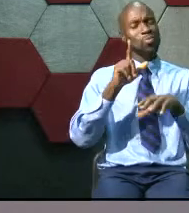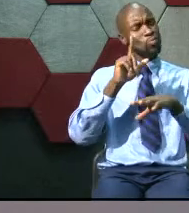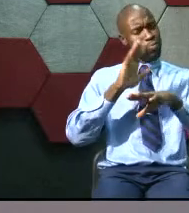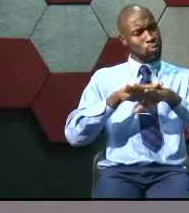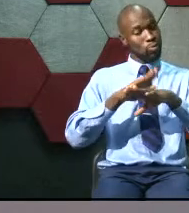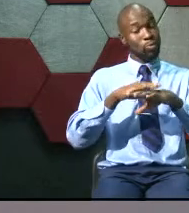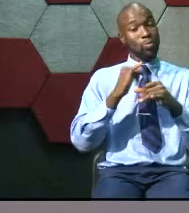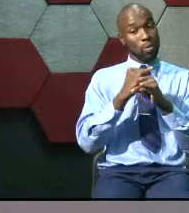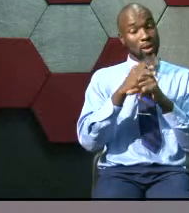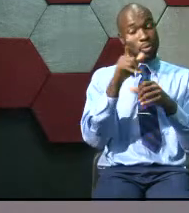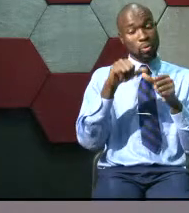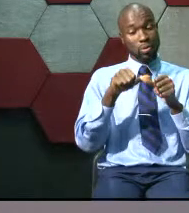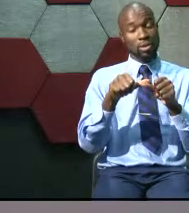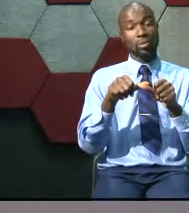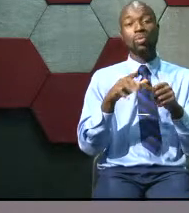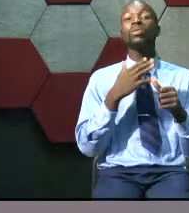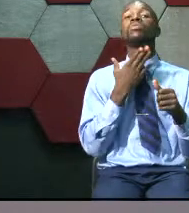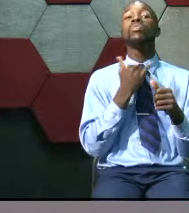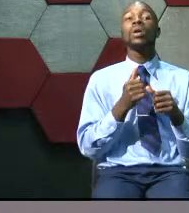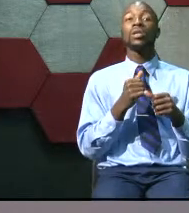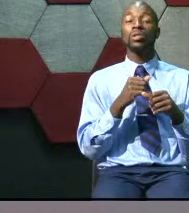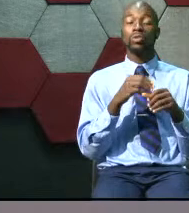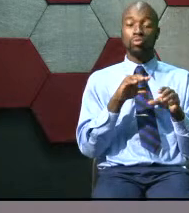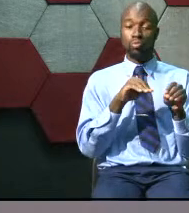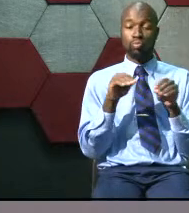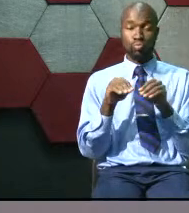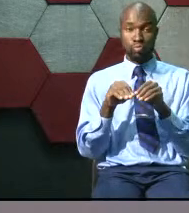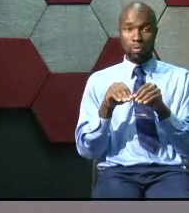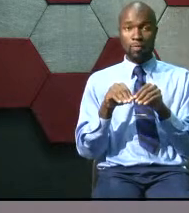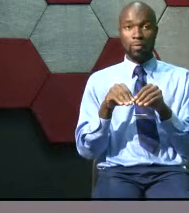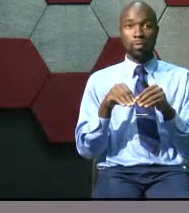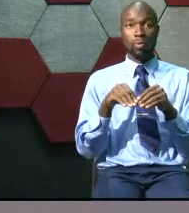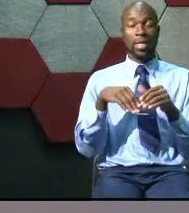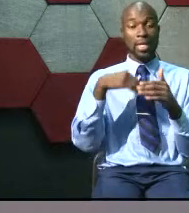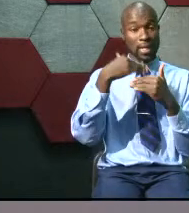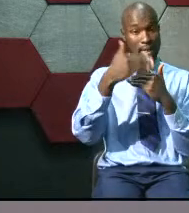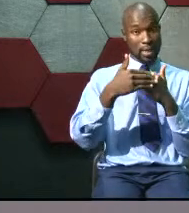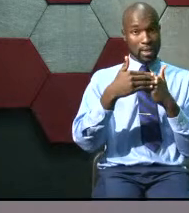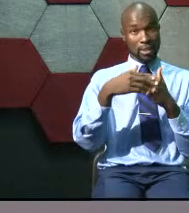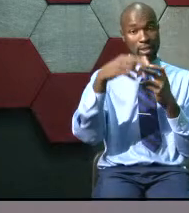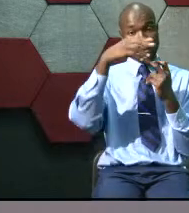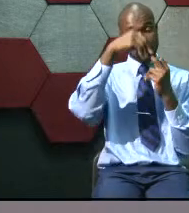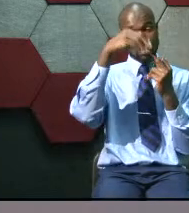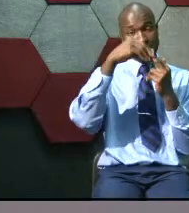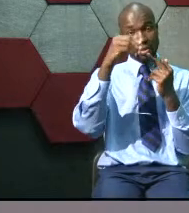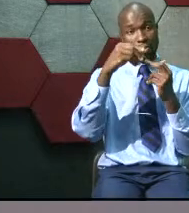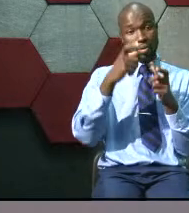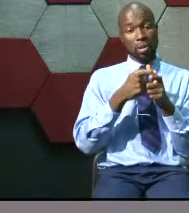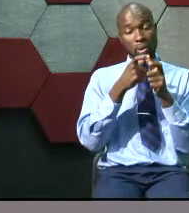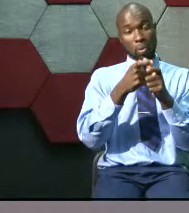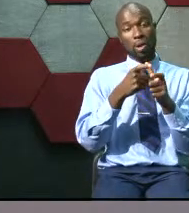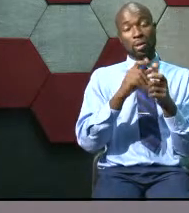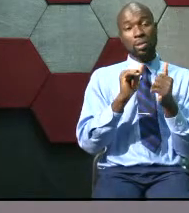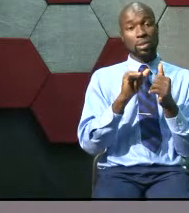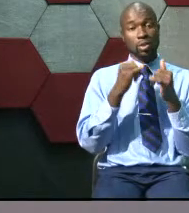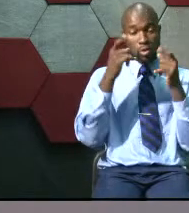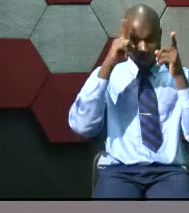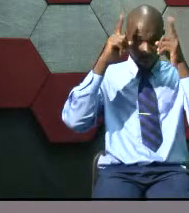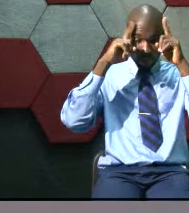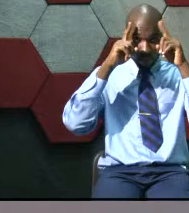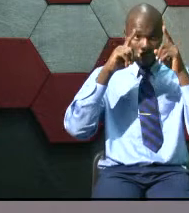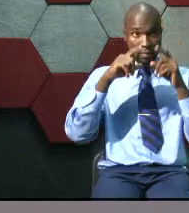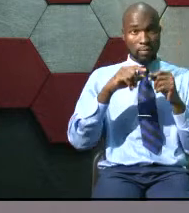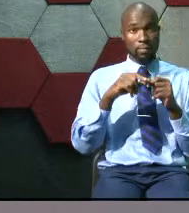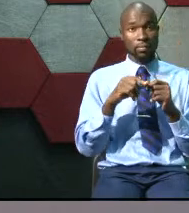keep that work up. We want to move on to our next special award, which is the Innovative Project in Assal region. What does Assal stand for, Vanessa?